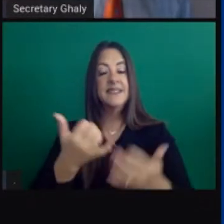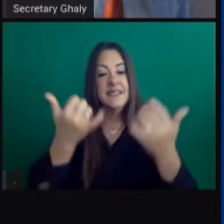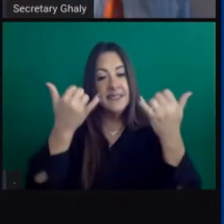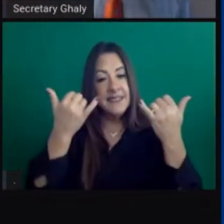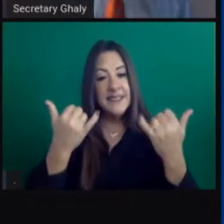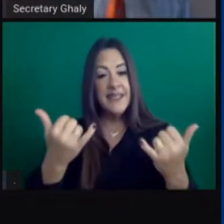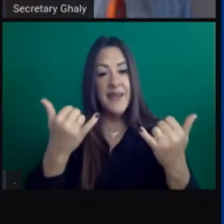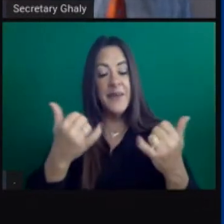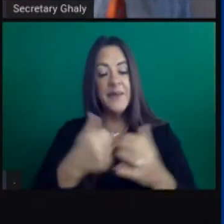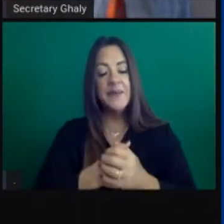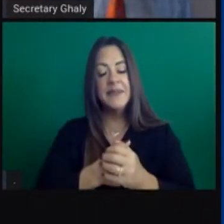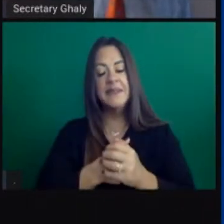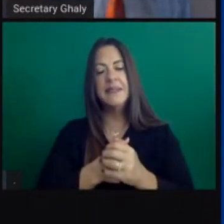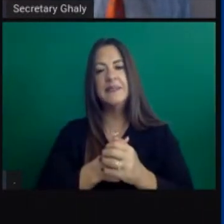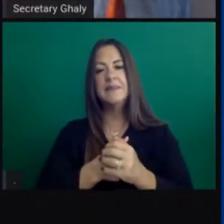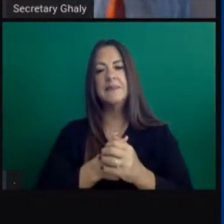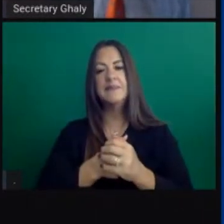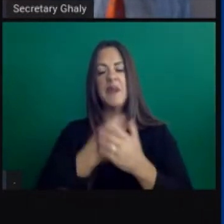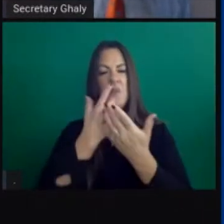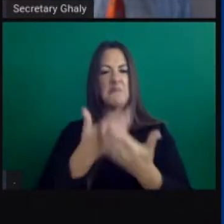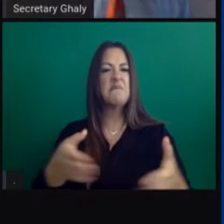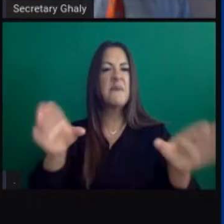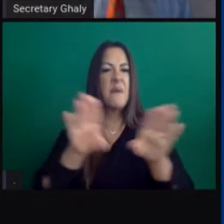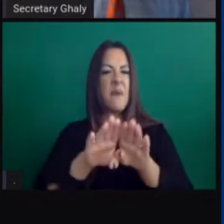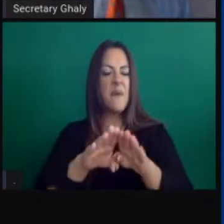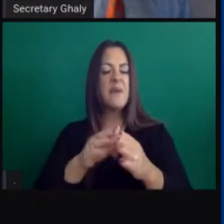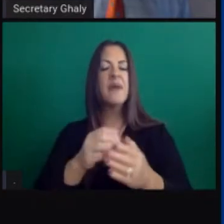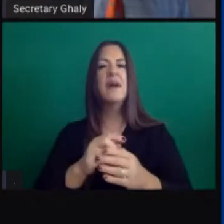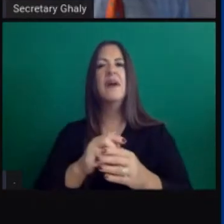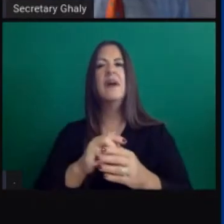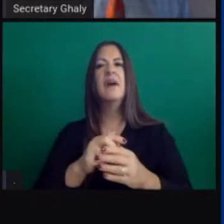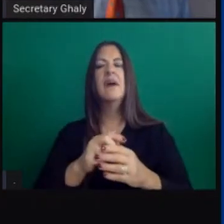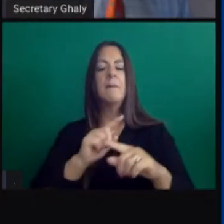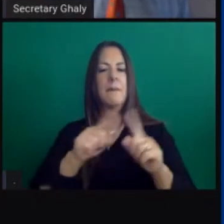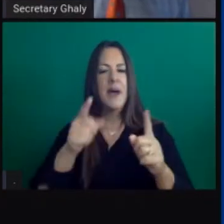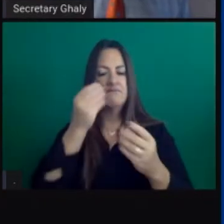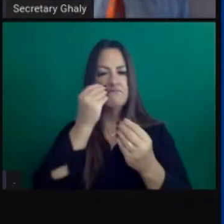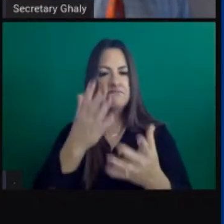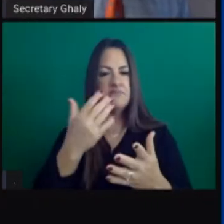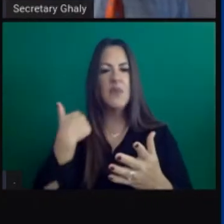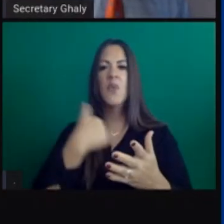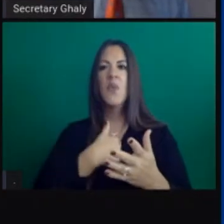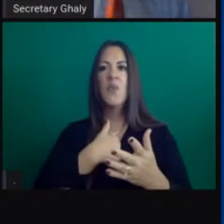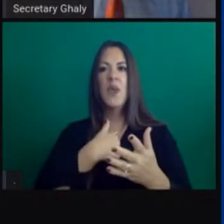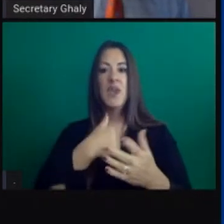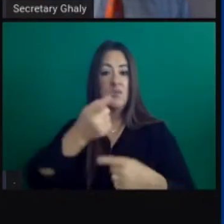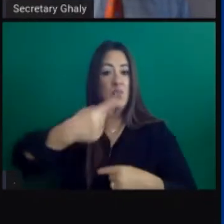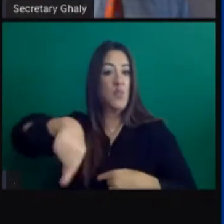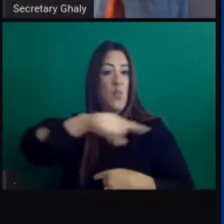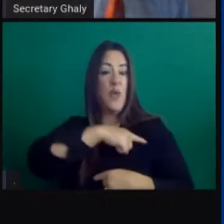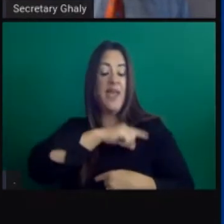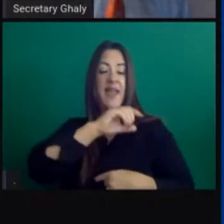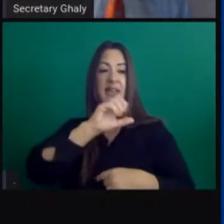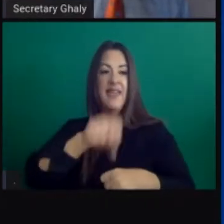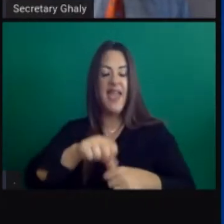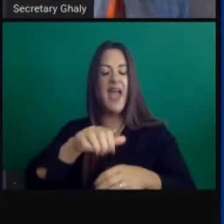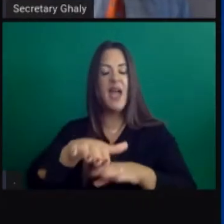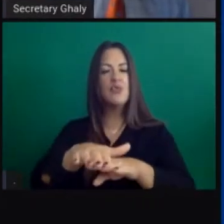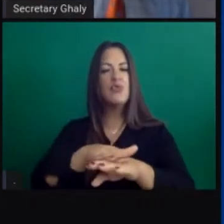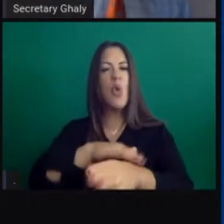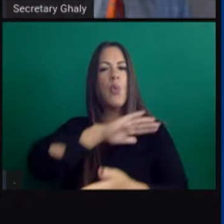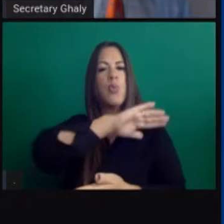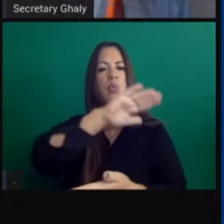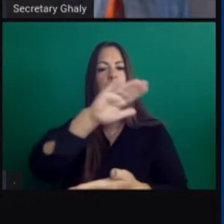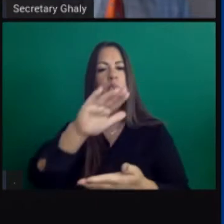So by way of wrapping up, you'll notice that we've said we can slow the spread and now end the